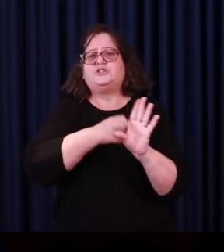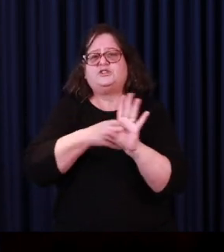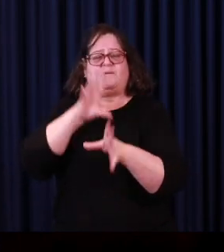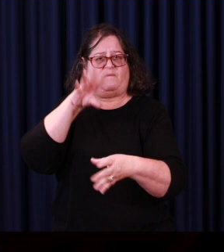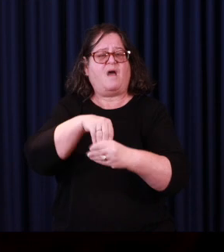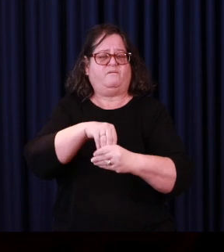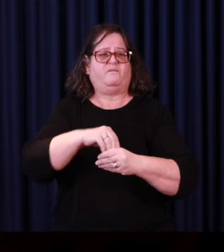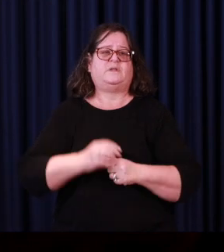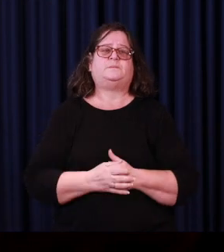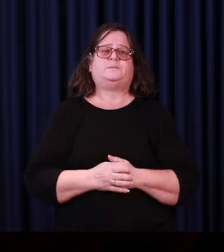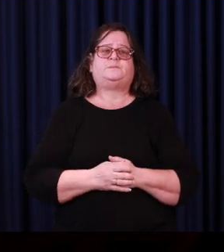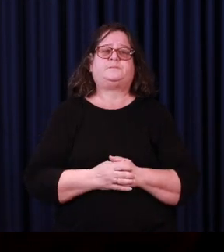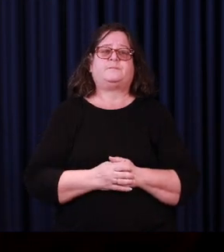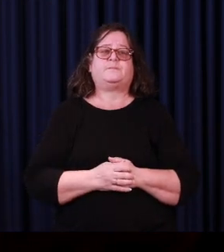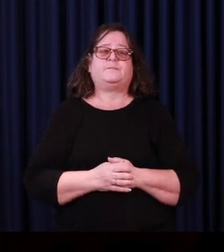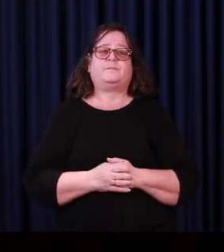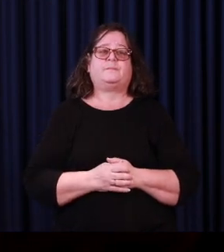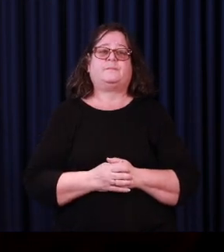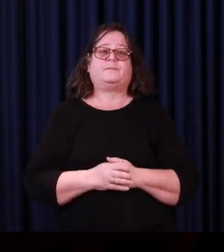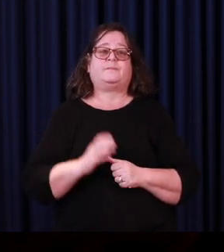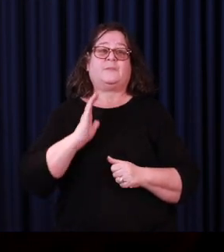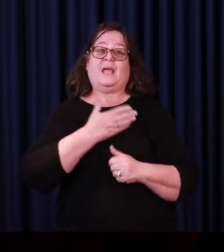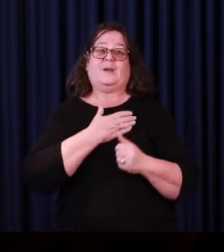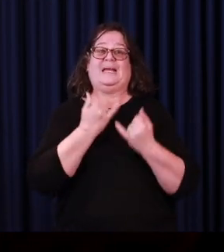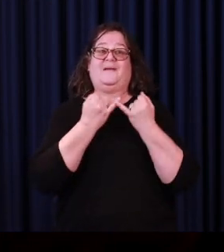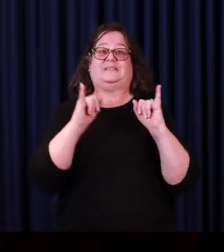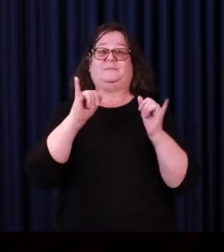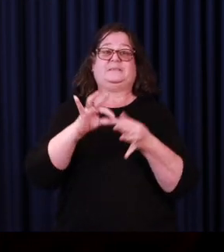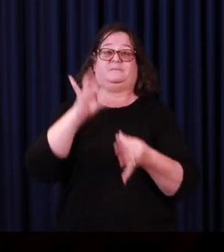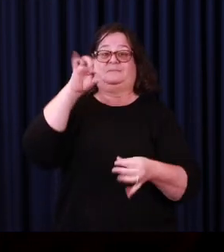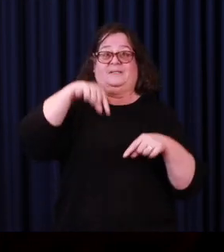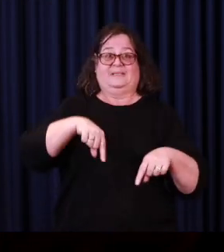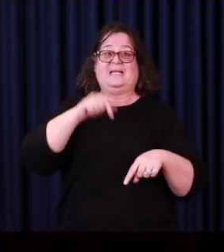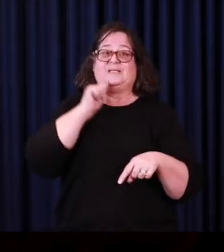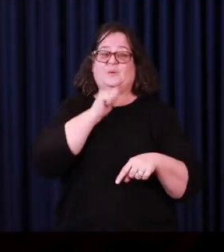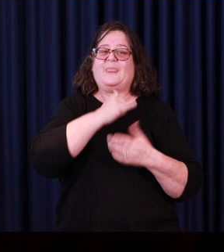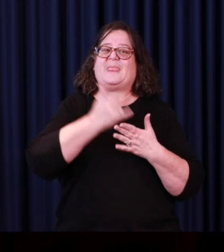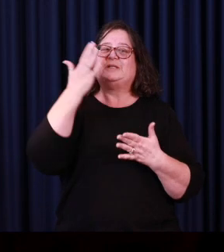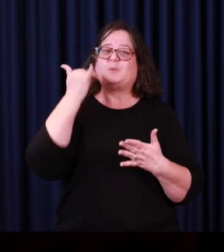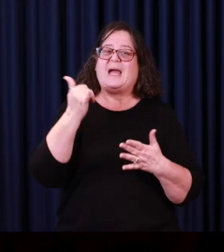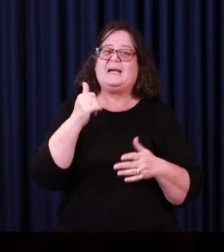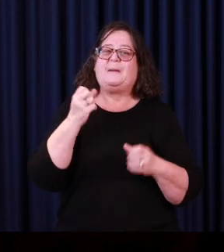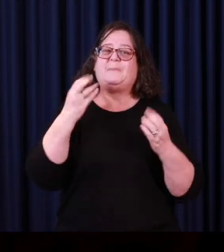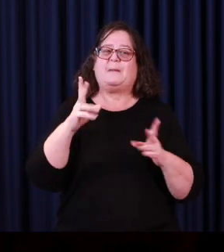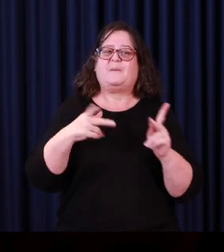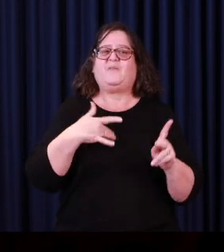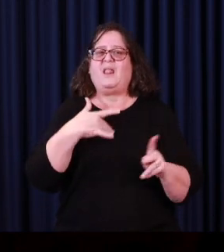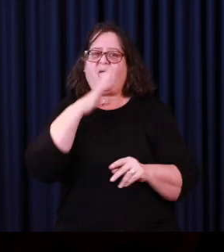Our independent spirit, after all, is one reason why so many people feel drawn to